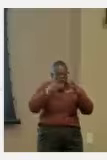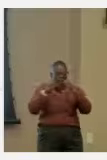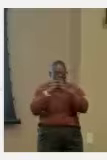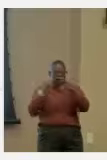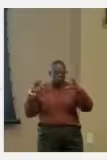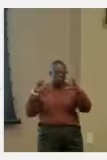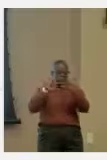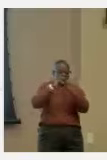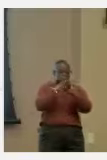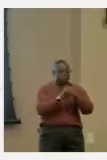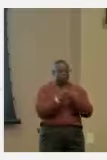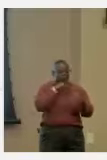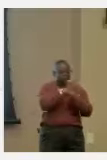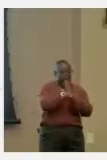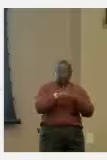killing them.